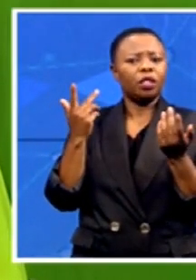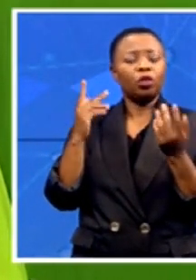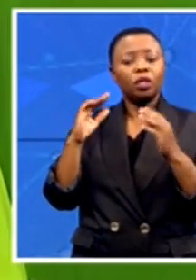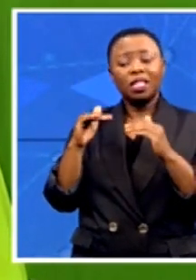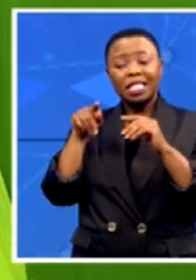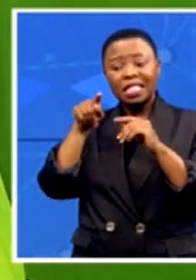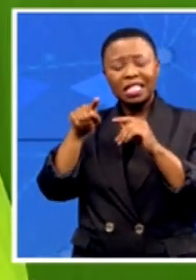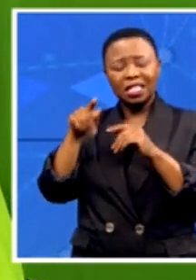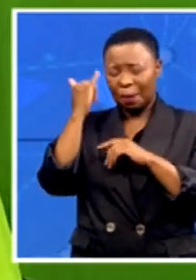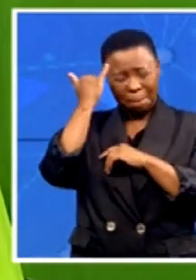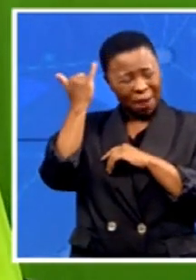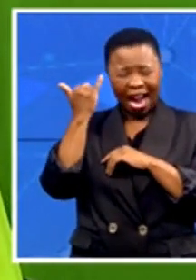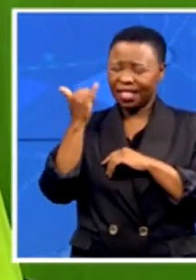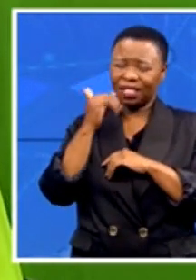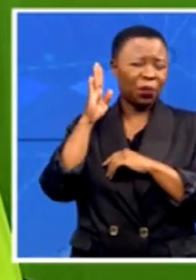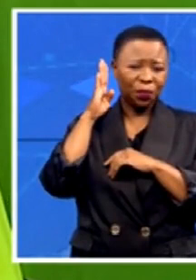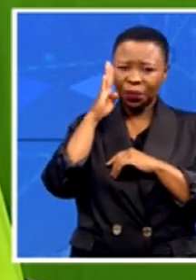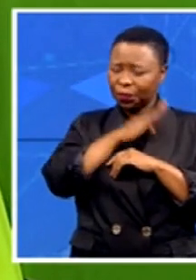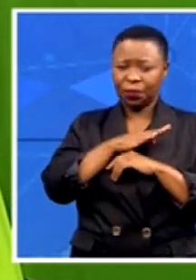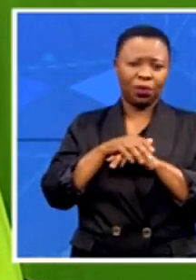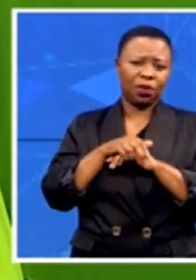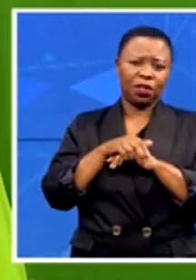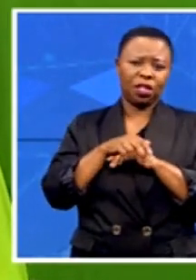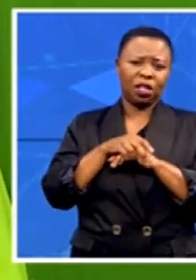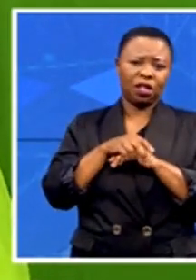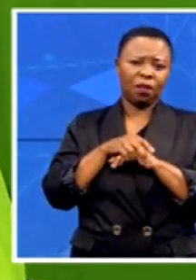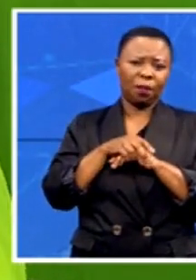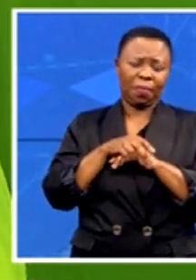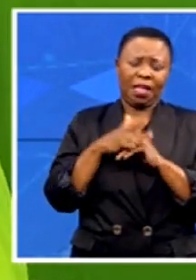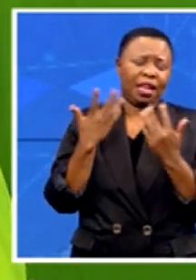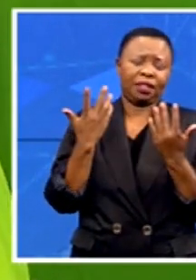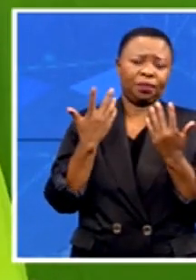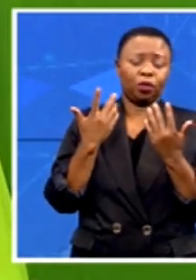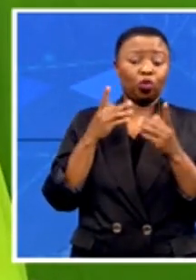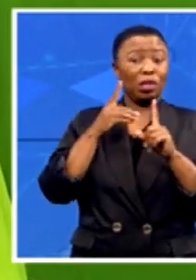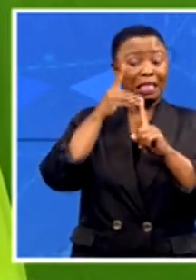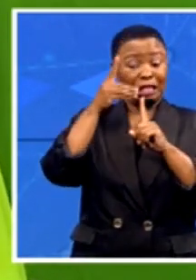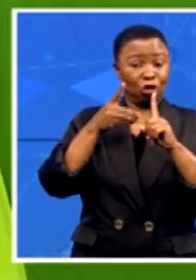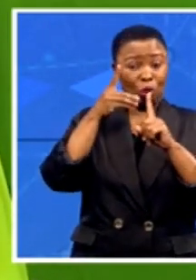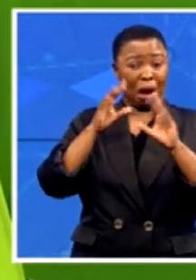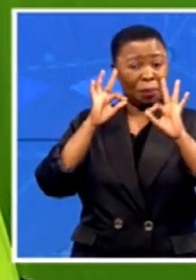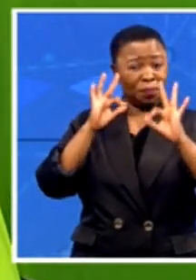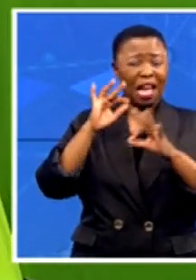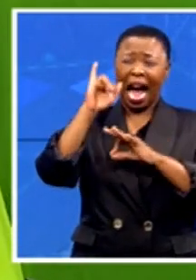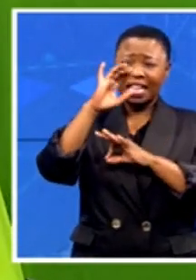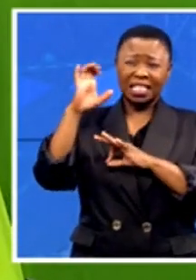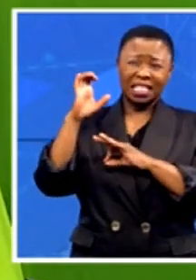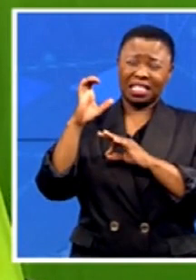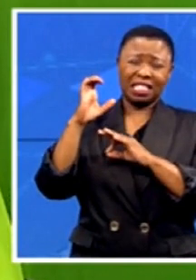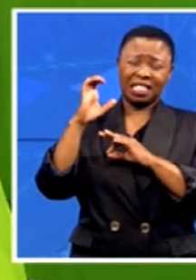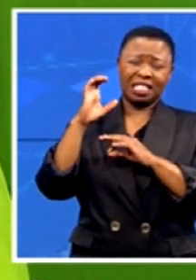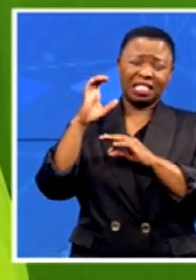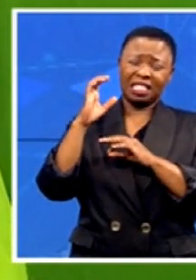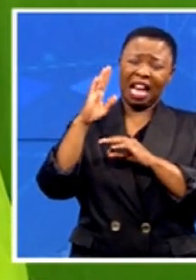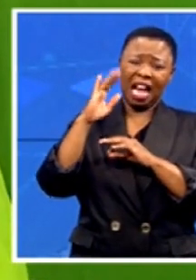find that I will have no words to describe why the IEC has taken a decision, a clear decision,